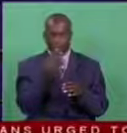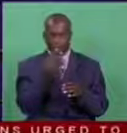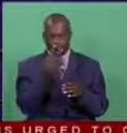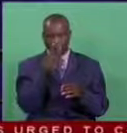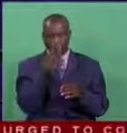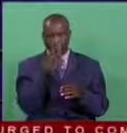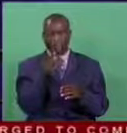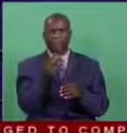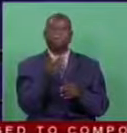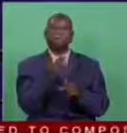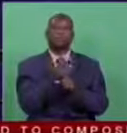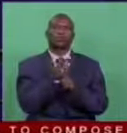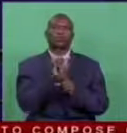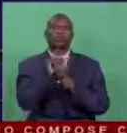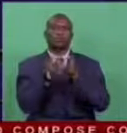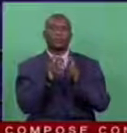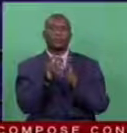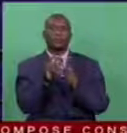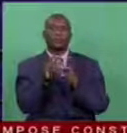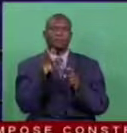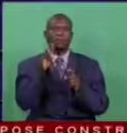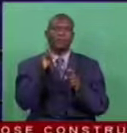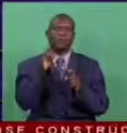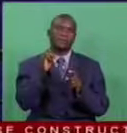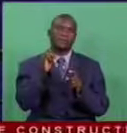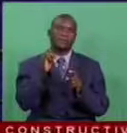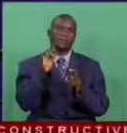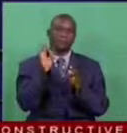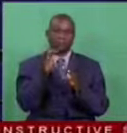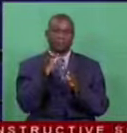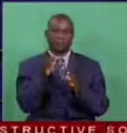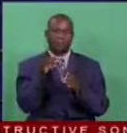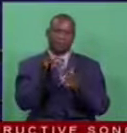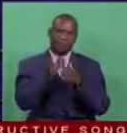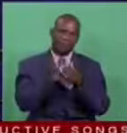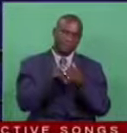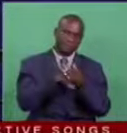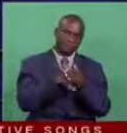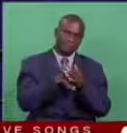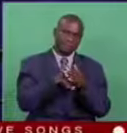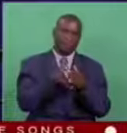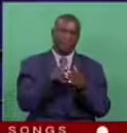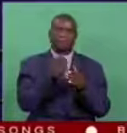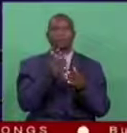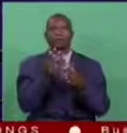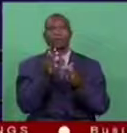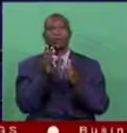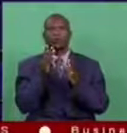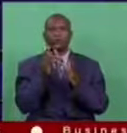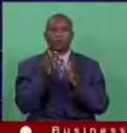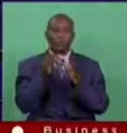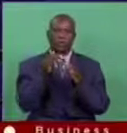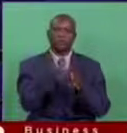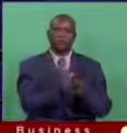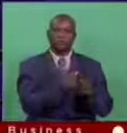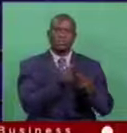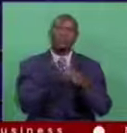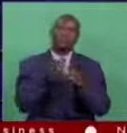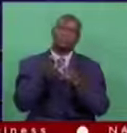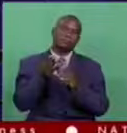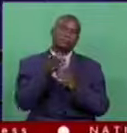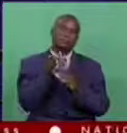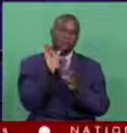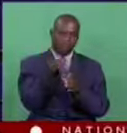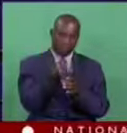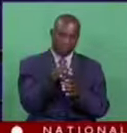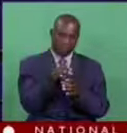you know, the chaos in Myanmar, the Rohingya refugees, how people are also trying to cross the Mediterranean for greener pastures. How